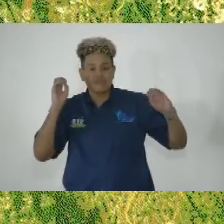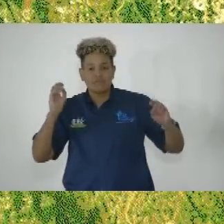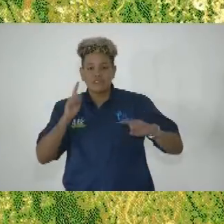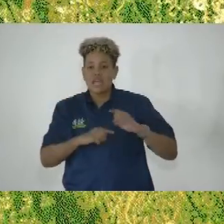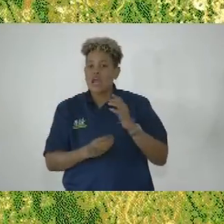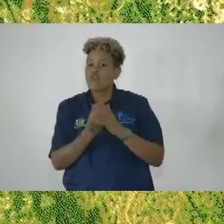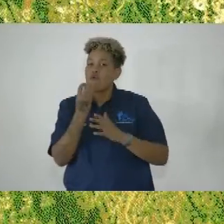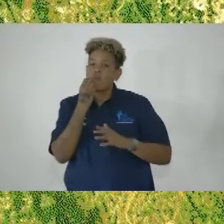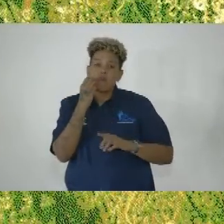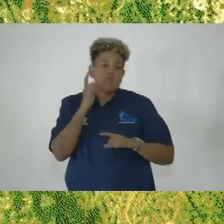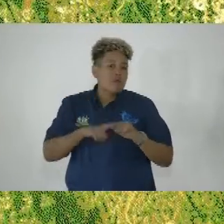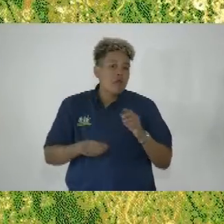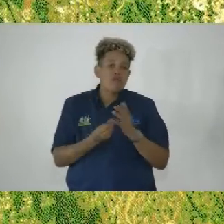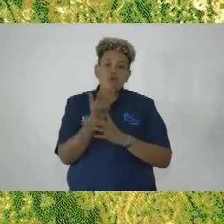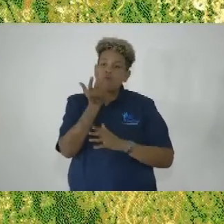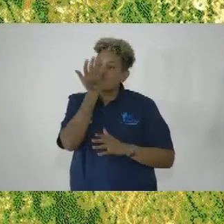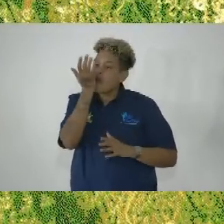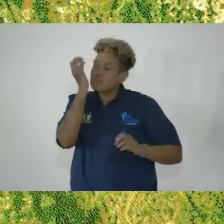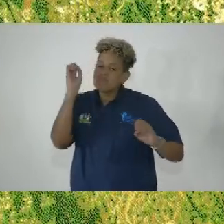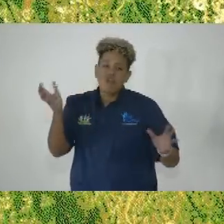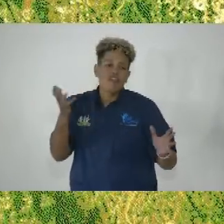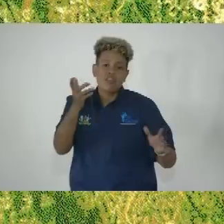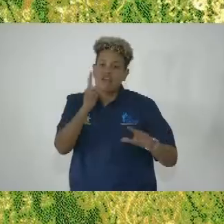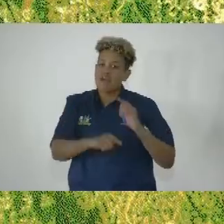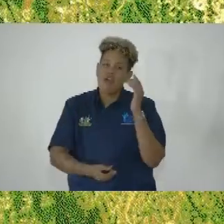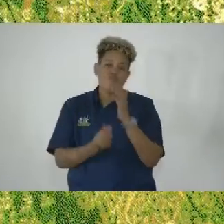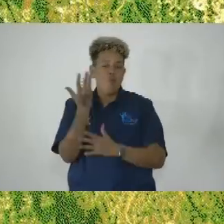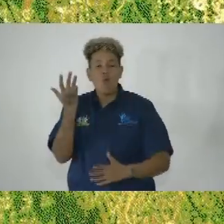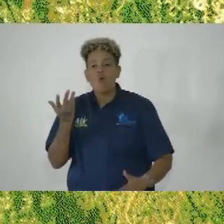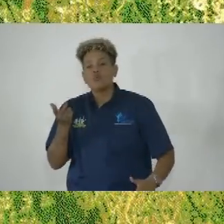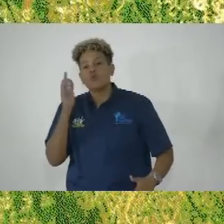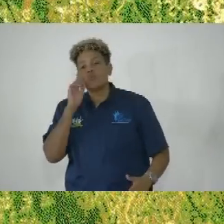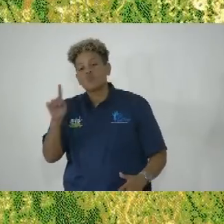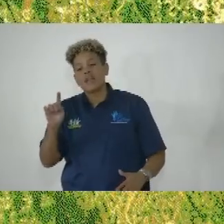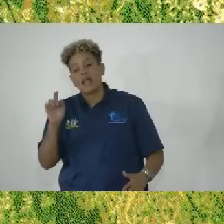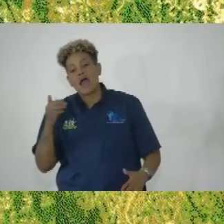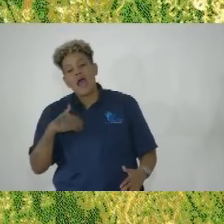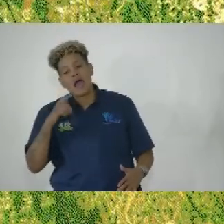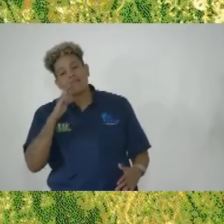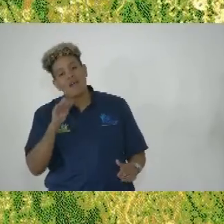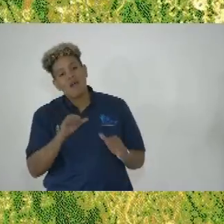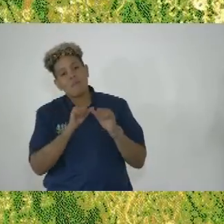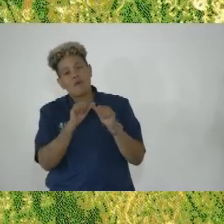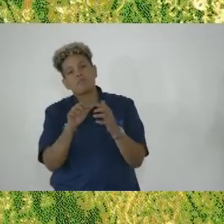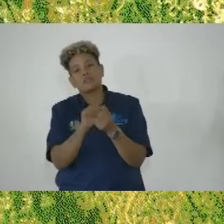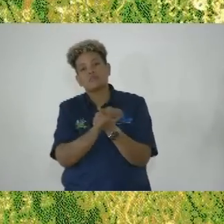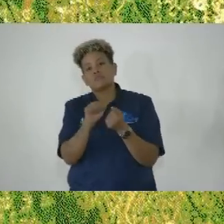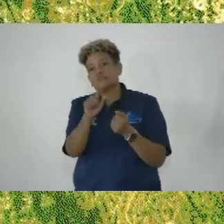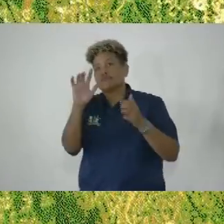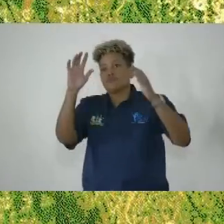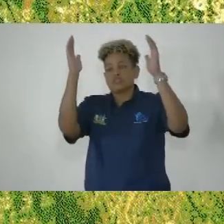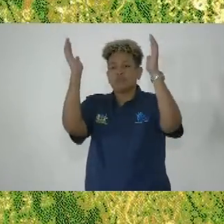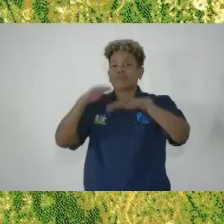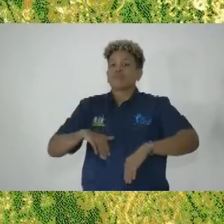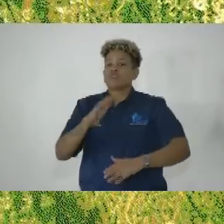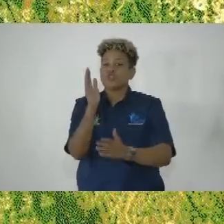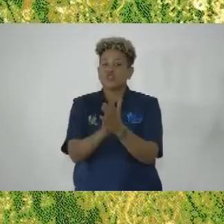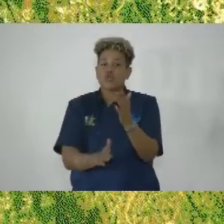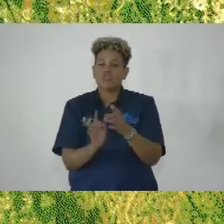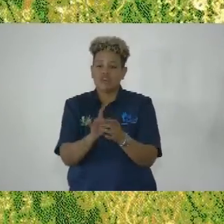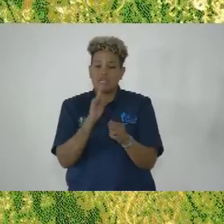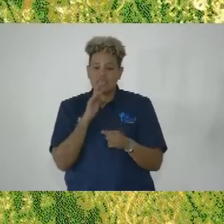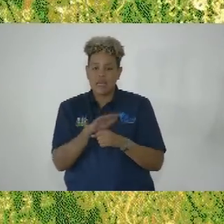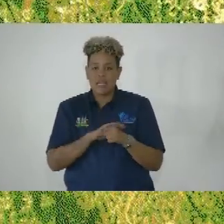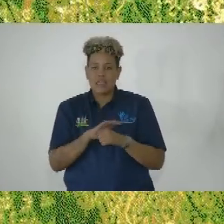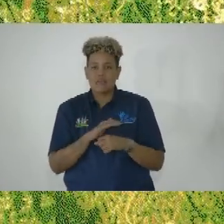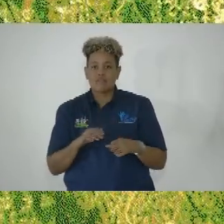crops, cannot even grow grass properly. So you really have a permanent deforestation of the areas. If we go to